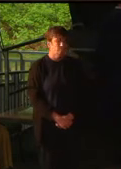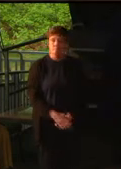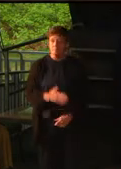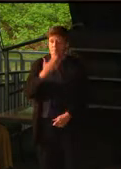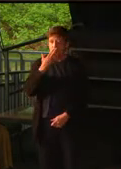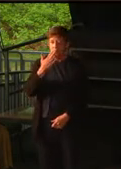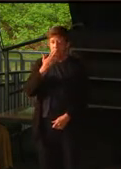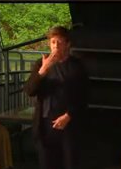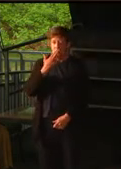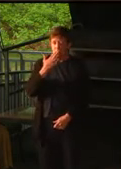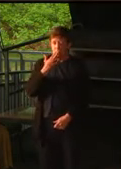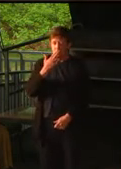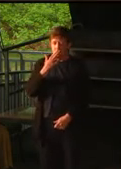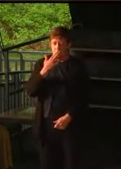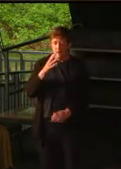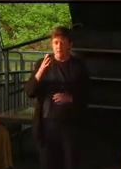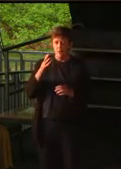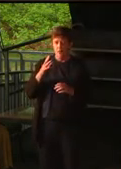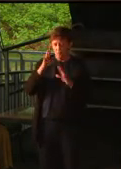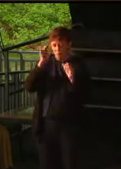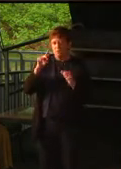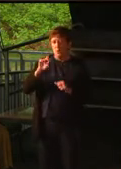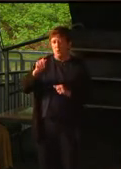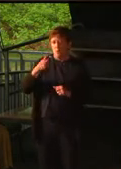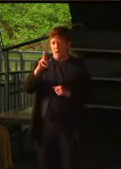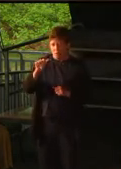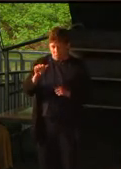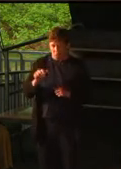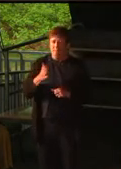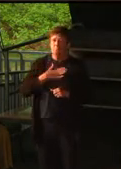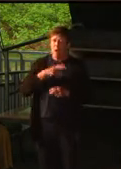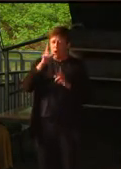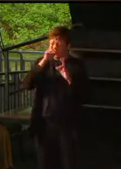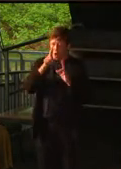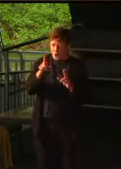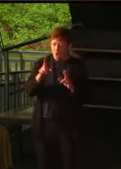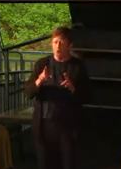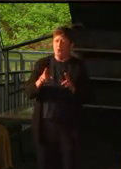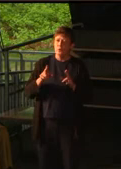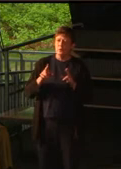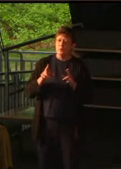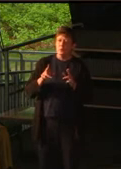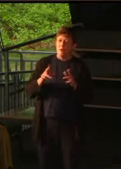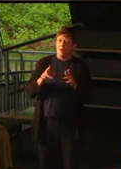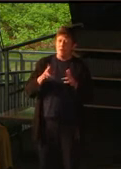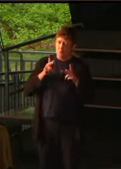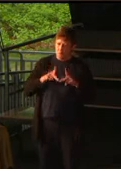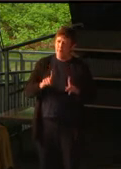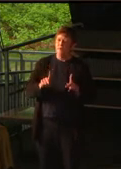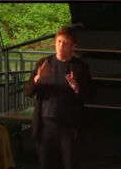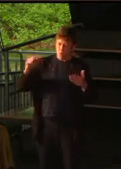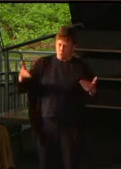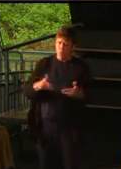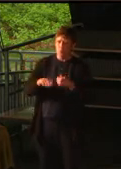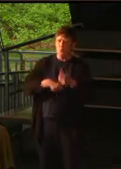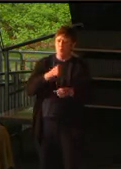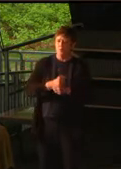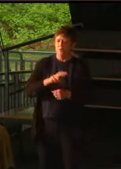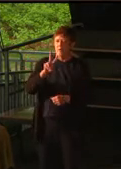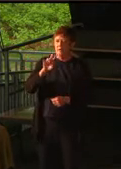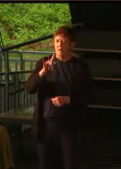Thank you, Vice President O'Hara. It is my honor and privilege to introduce this year's valedictorian,